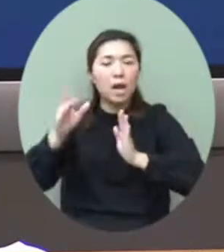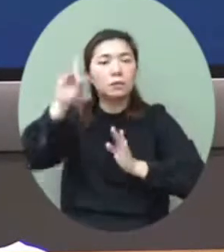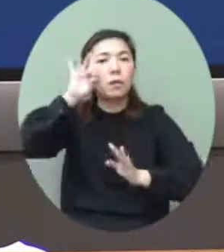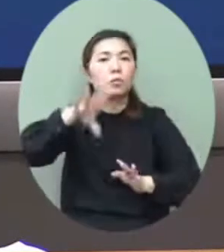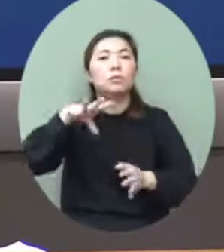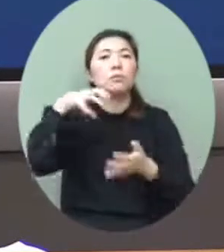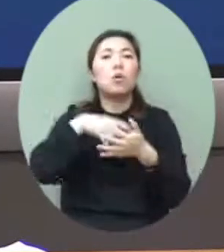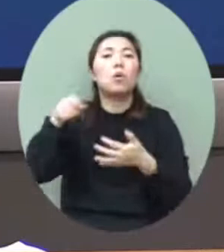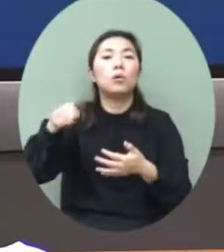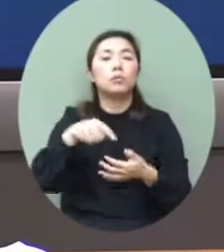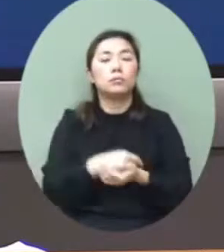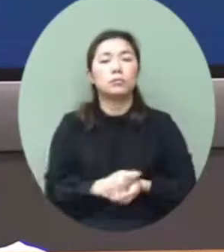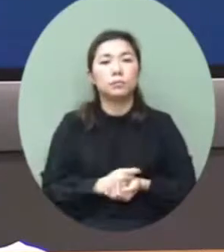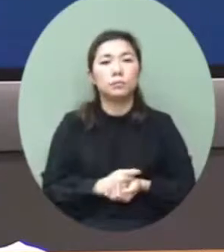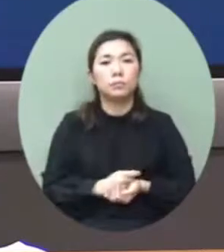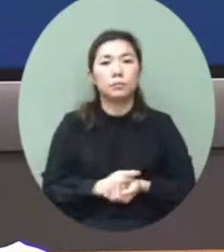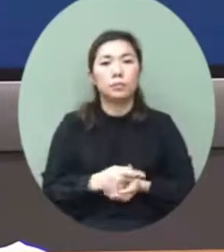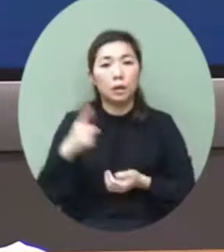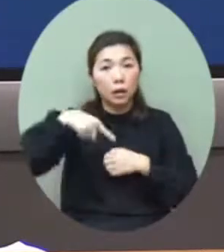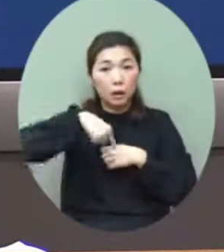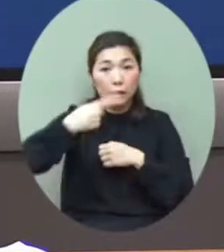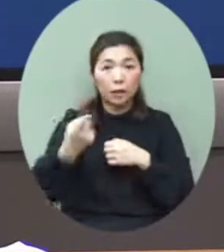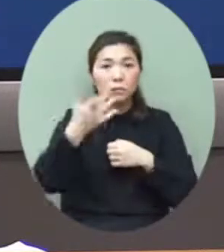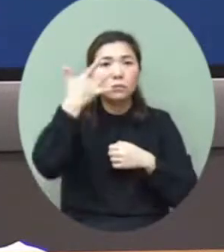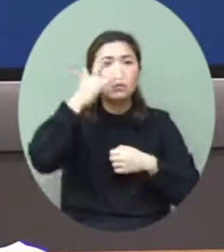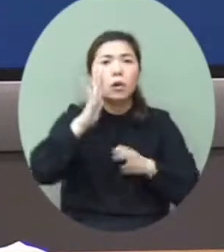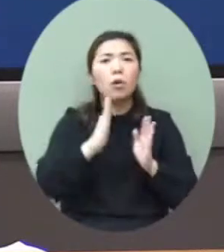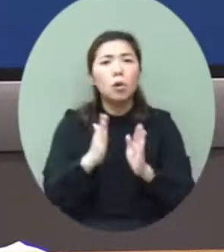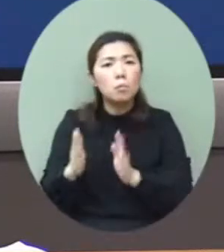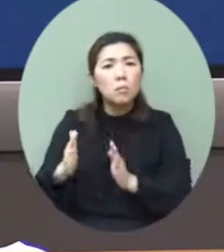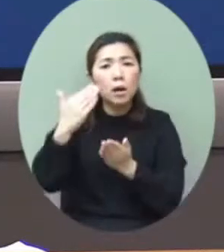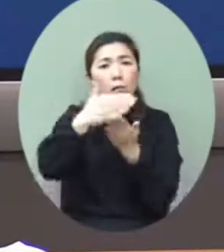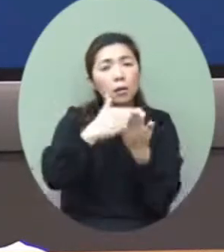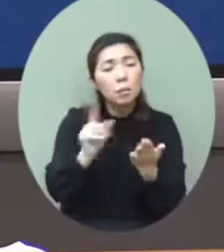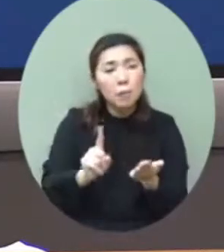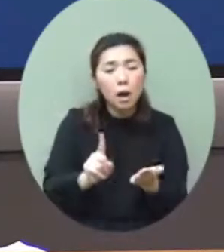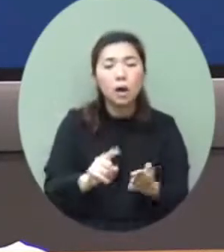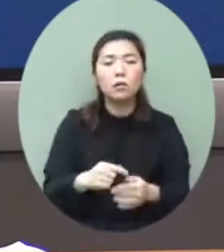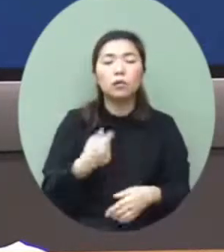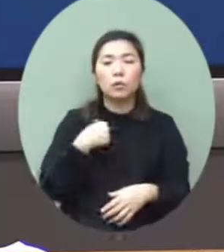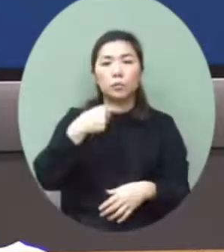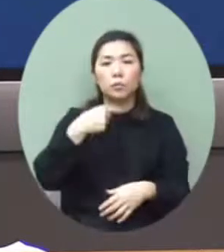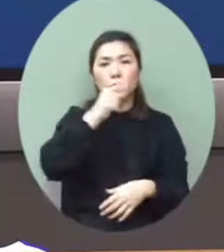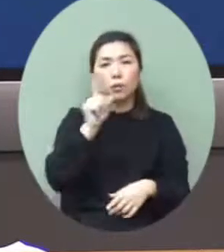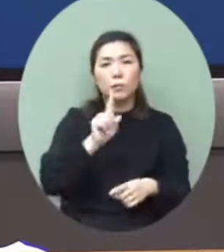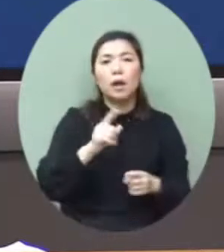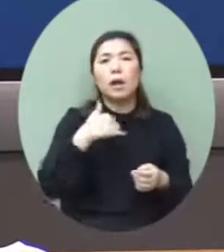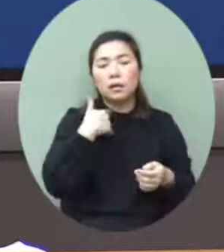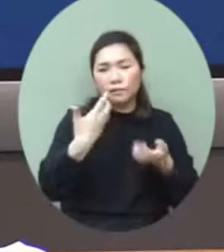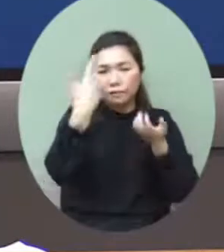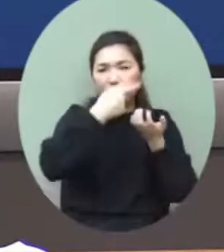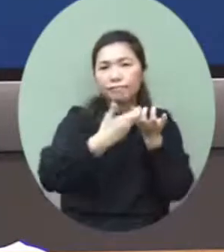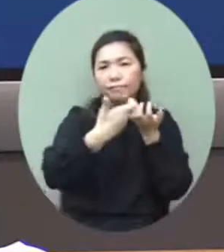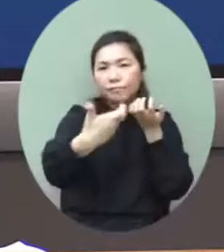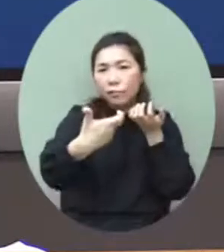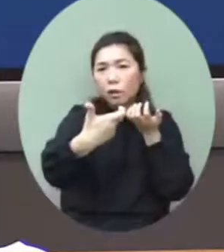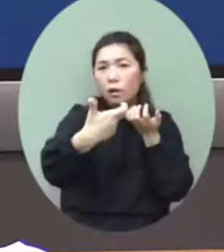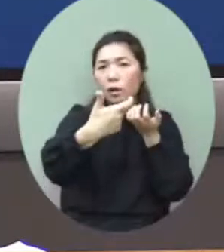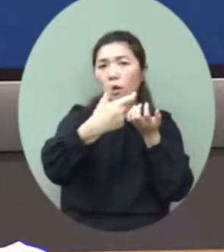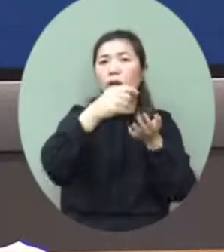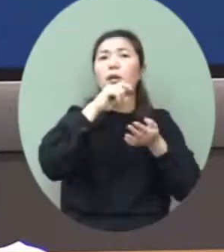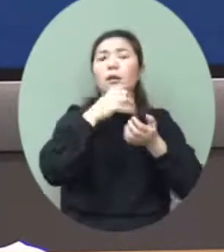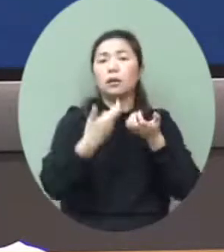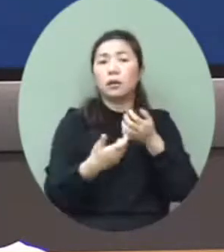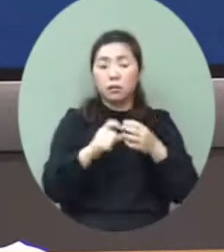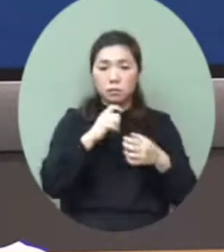arrangement. Starting from the 9th, they have moved into these hospitals. Another new